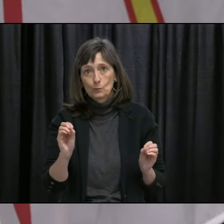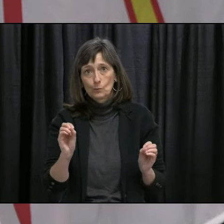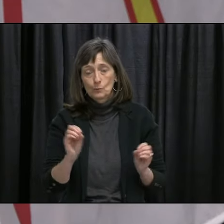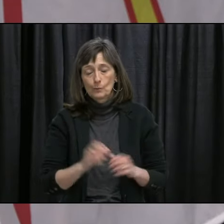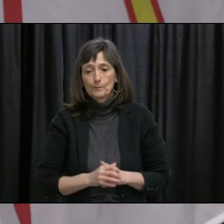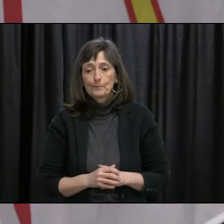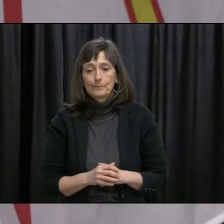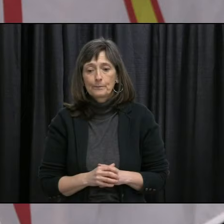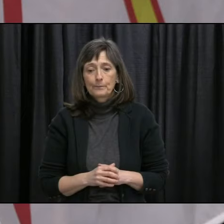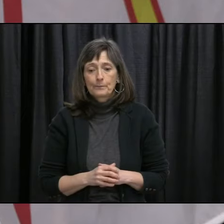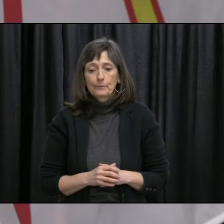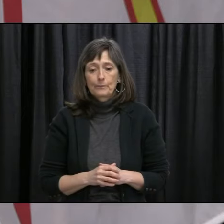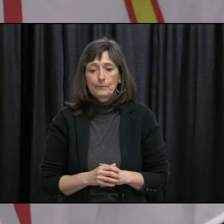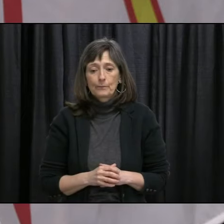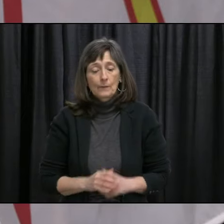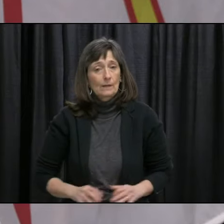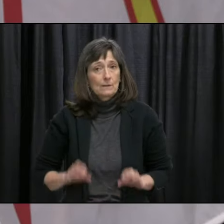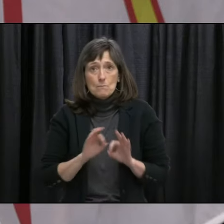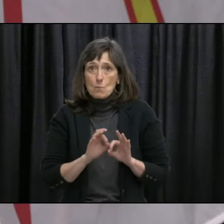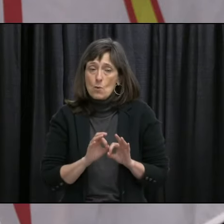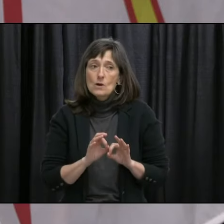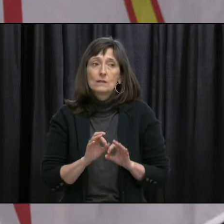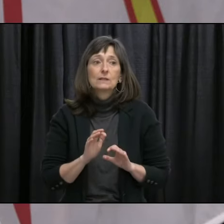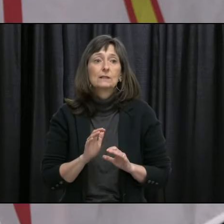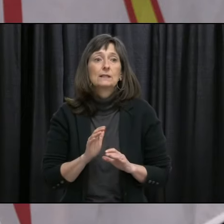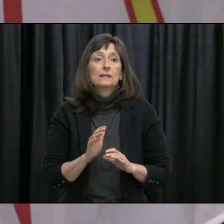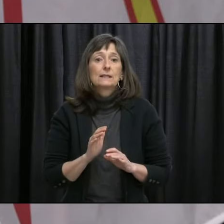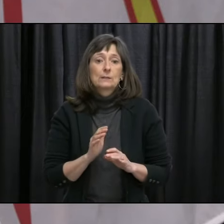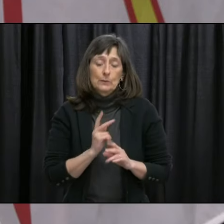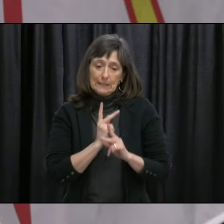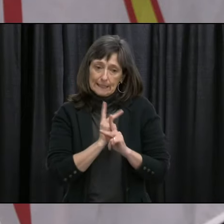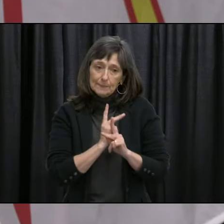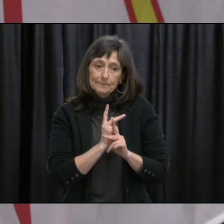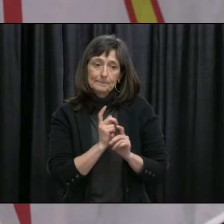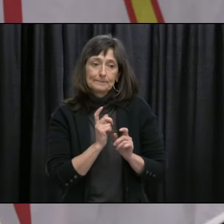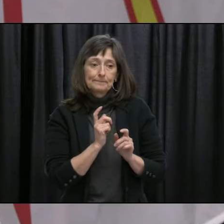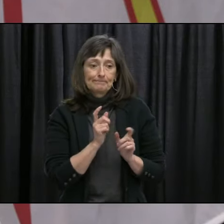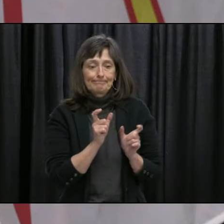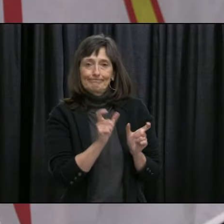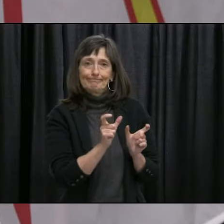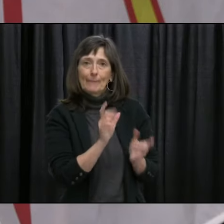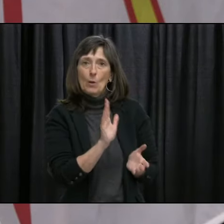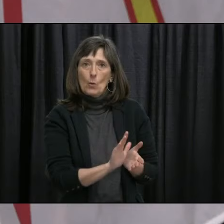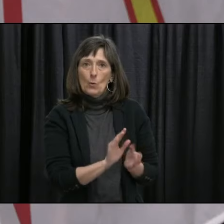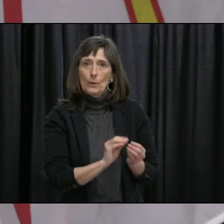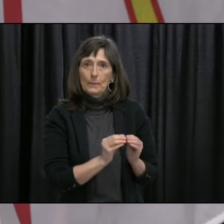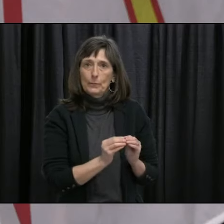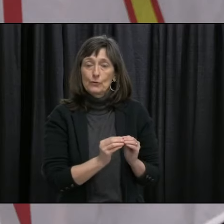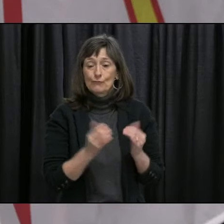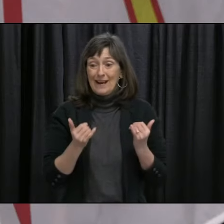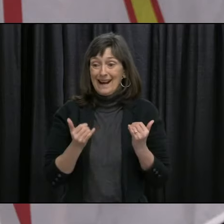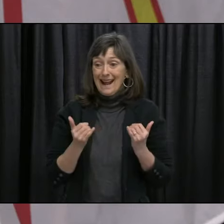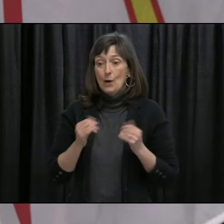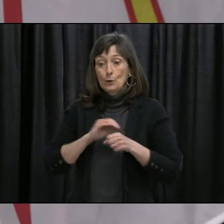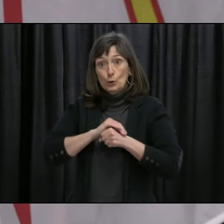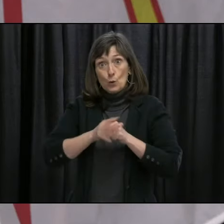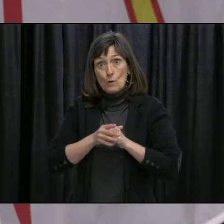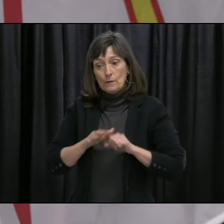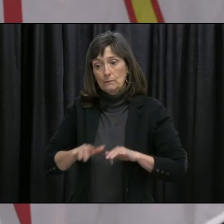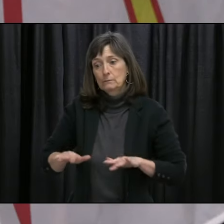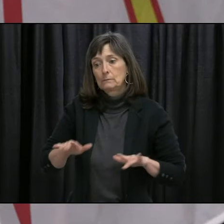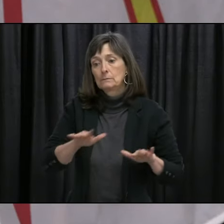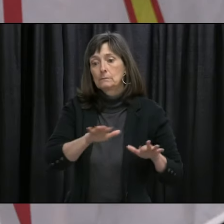It's very important to make sure that we keep those. Right now, our level circulating in our communities is